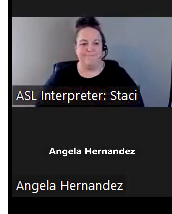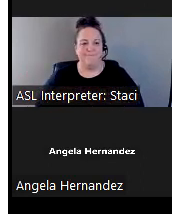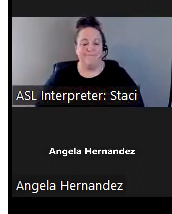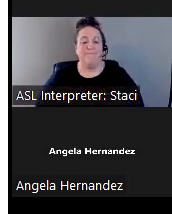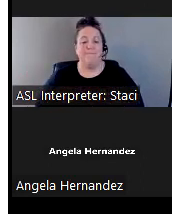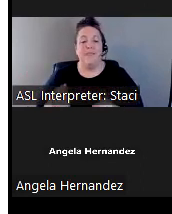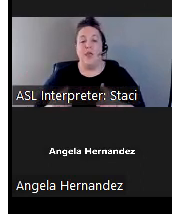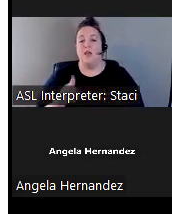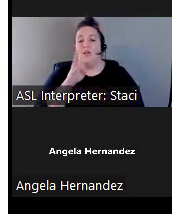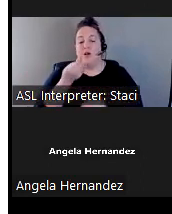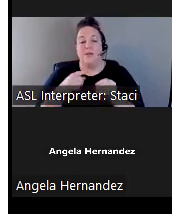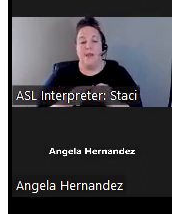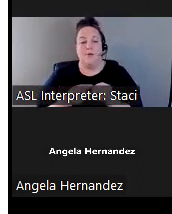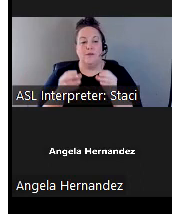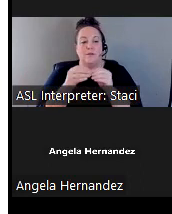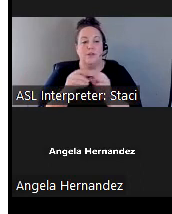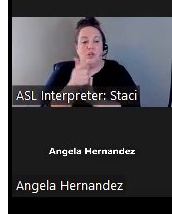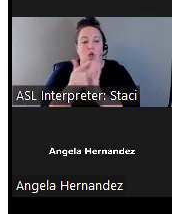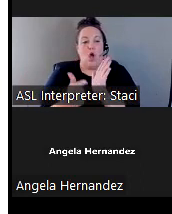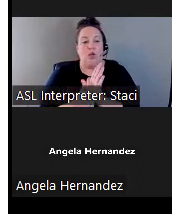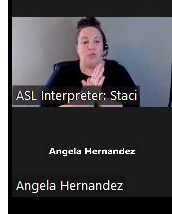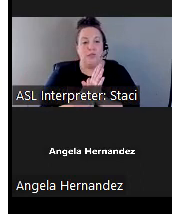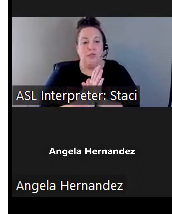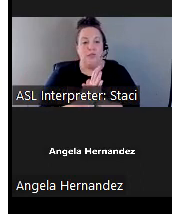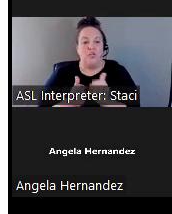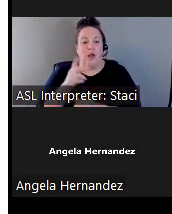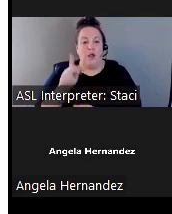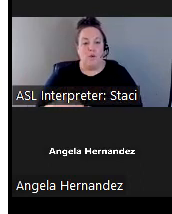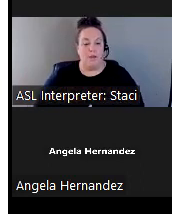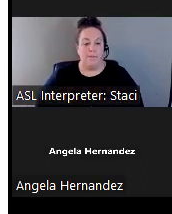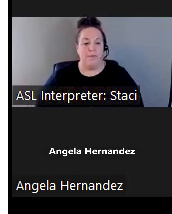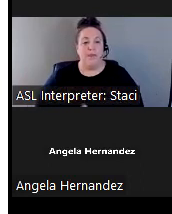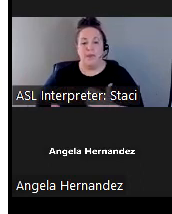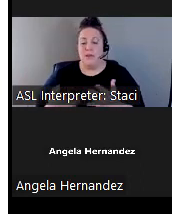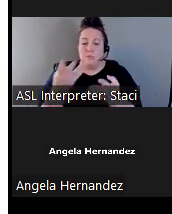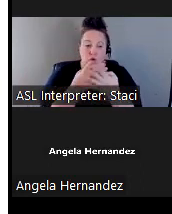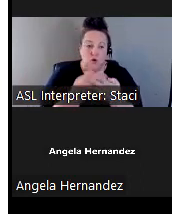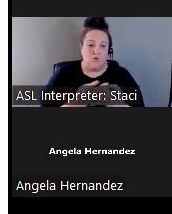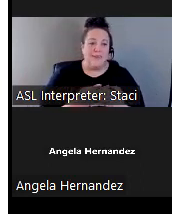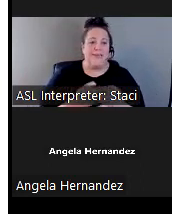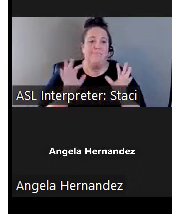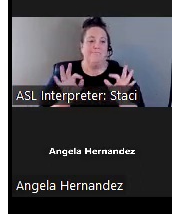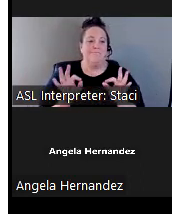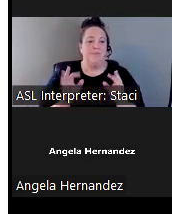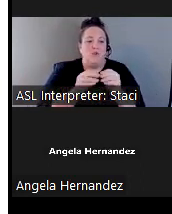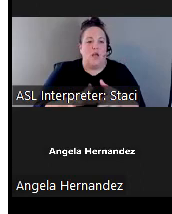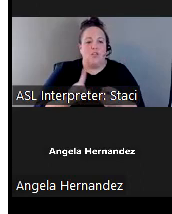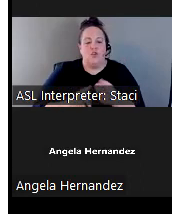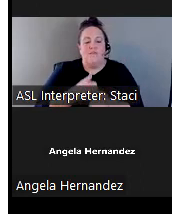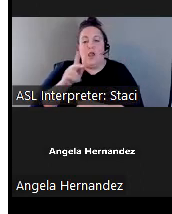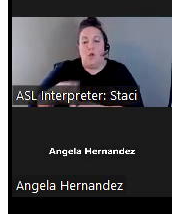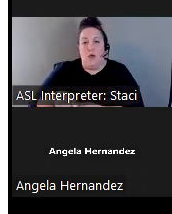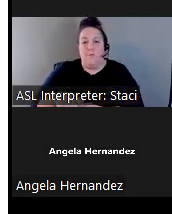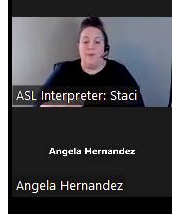about loss to follow-up. And the concept there is, hey, maybe that baby got screened. We do a great job of hearing